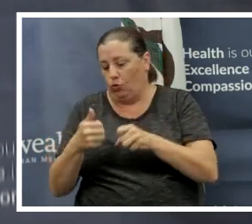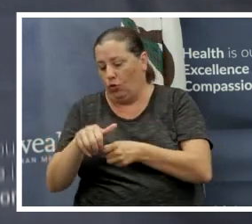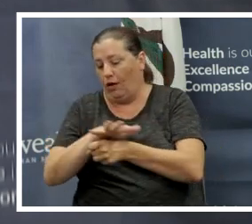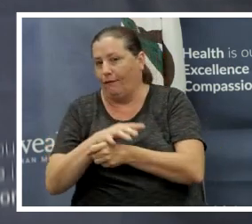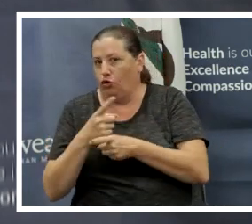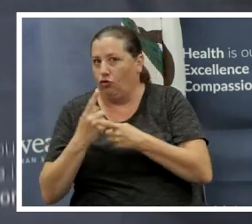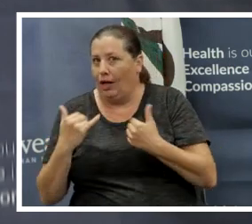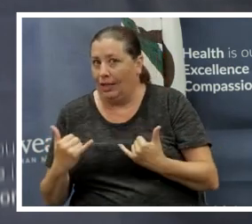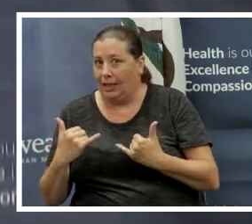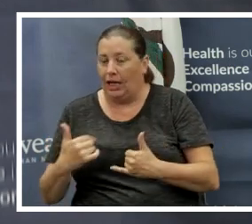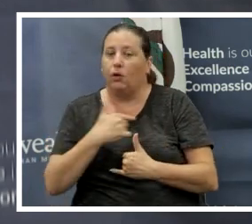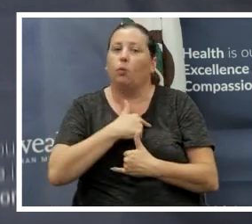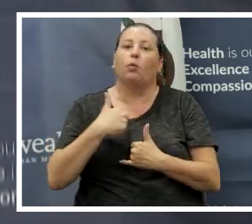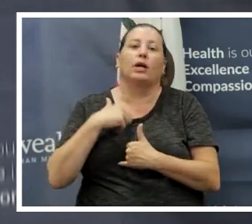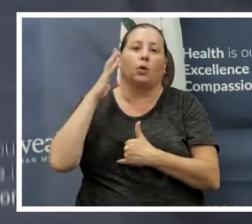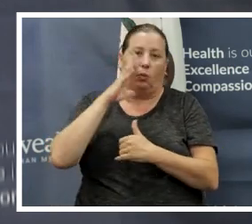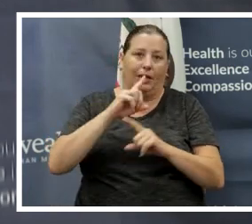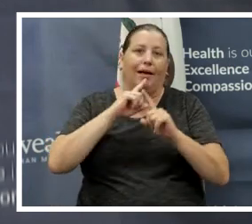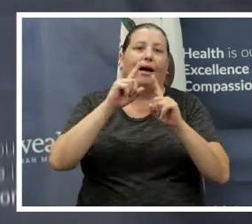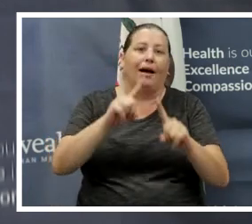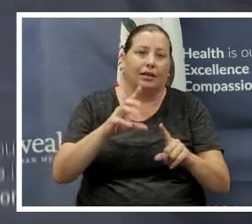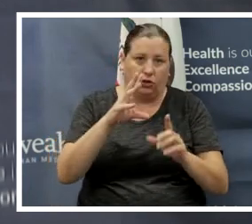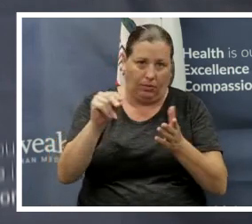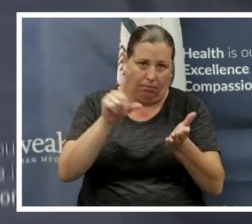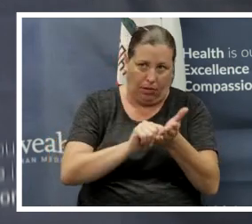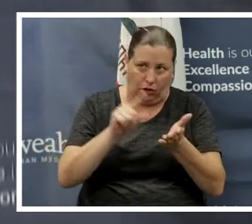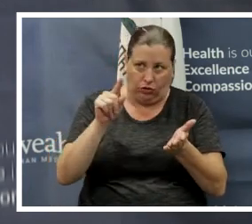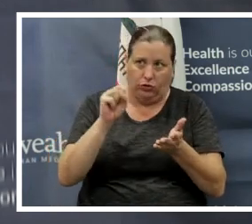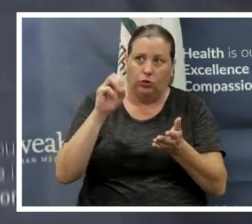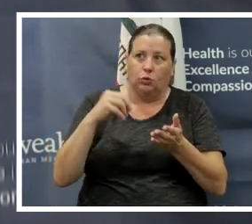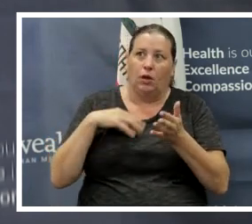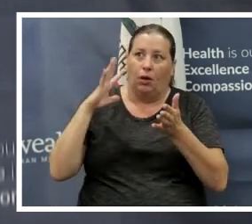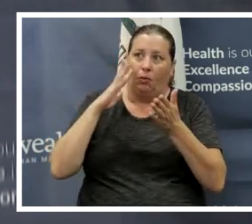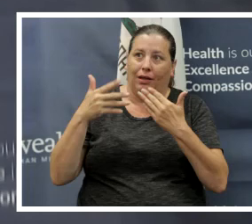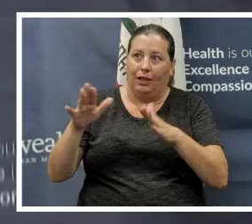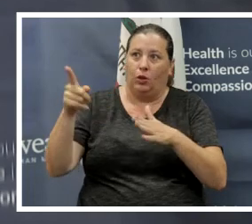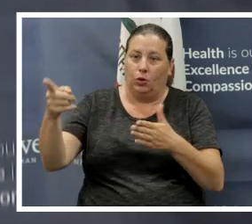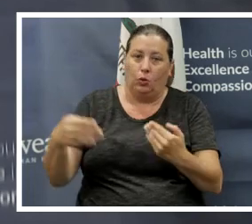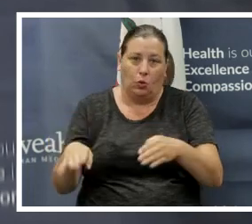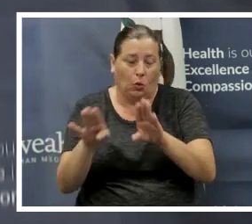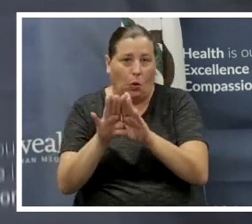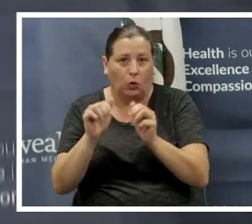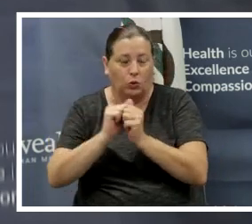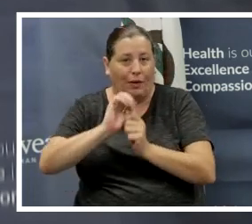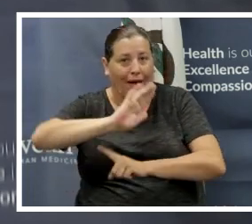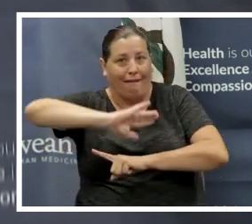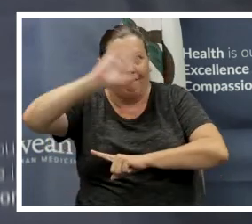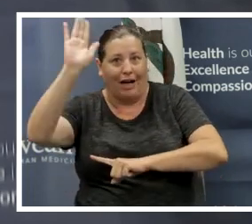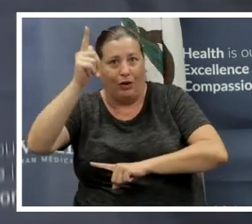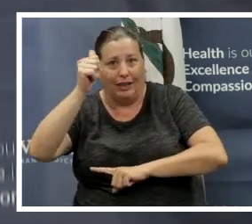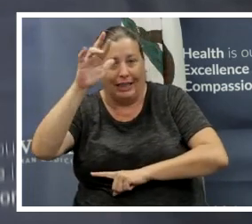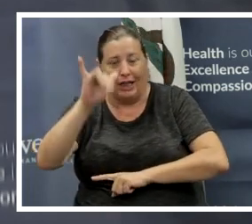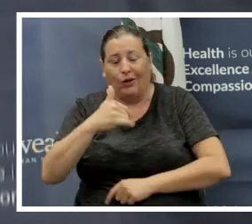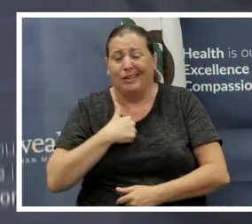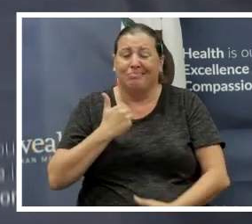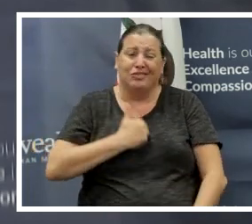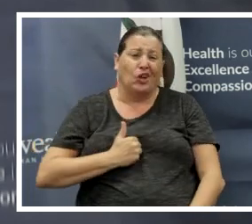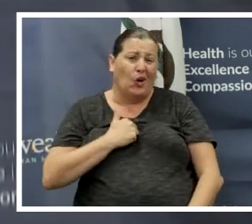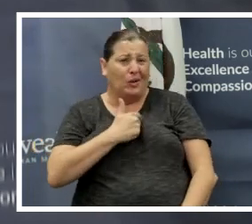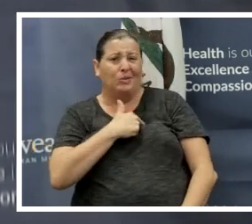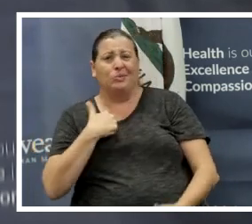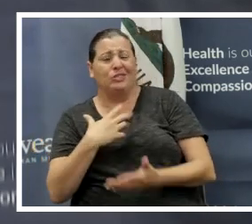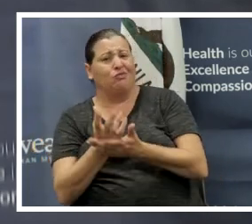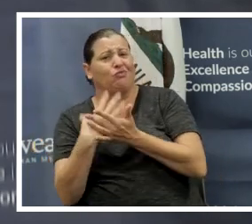They will be answered and will be published. So I'm going to let you close this with a farewell, Gary. Yeah, and I'm sorry we ran out of